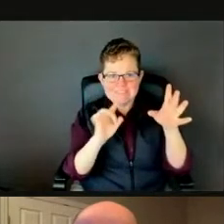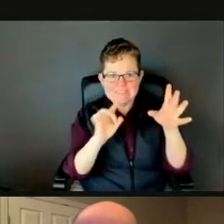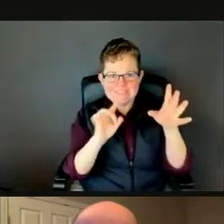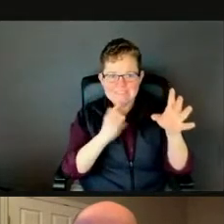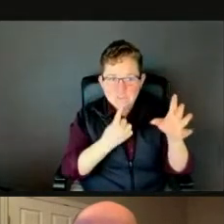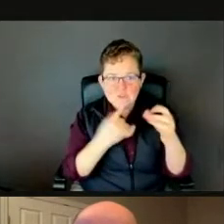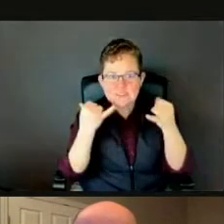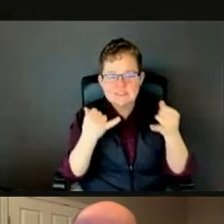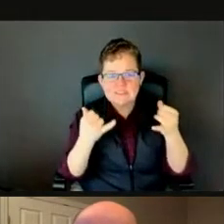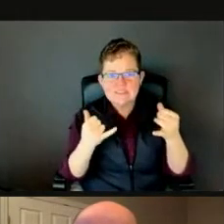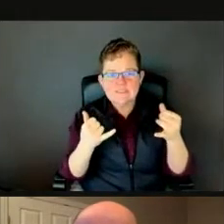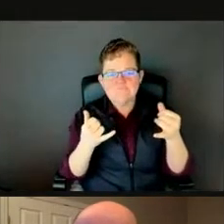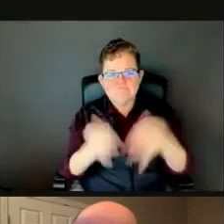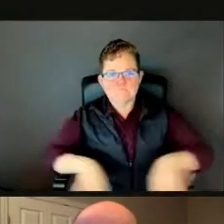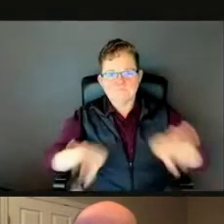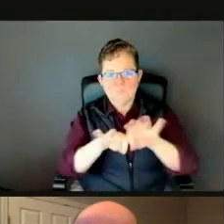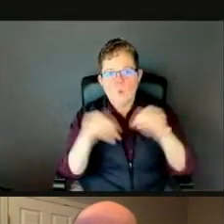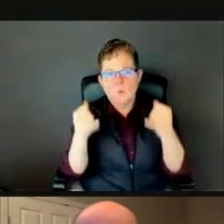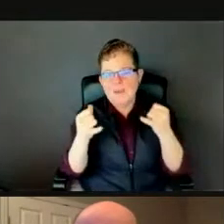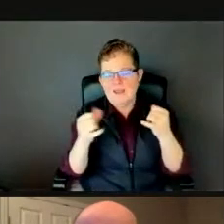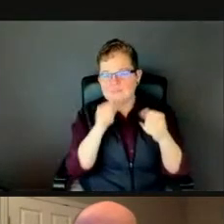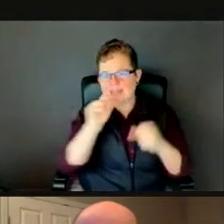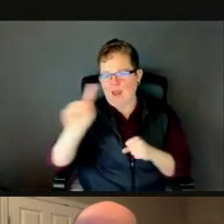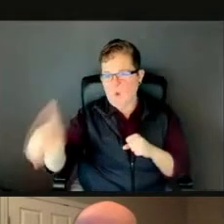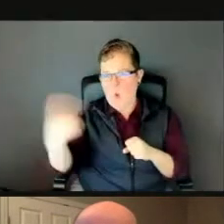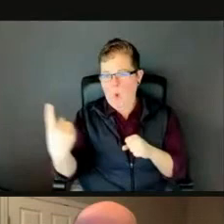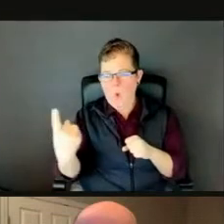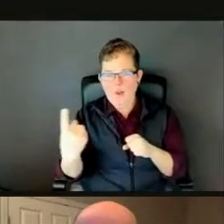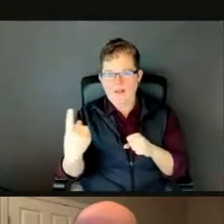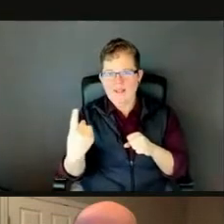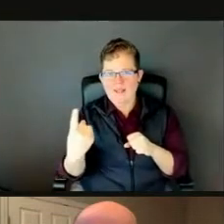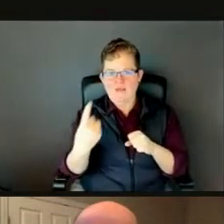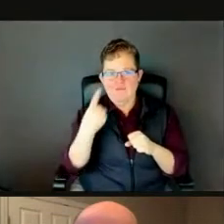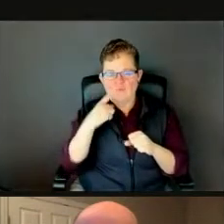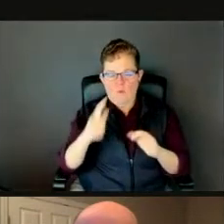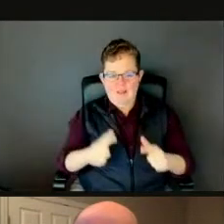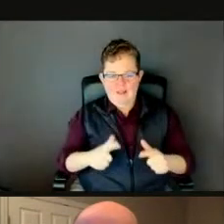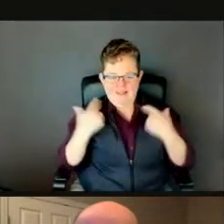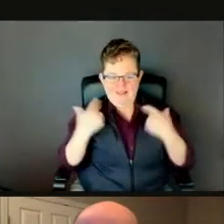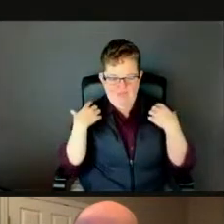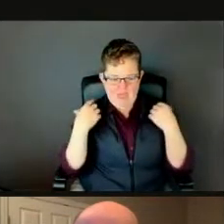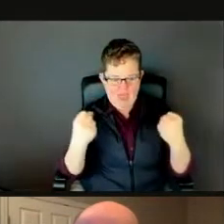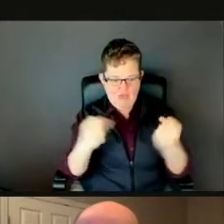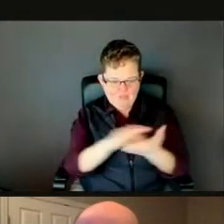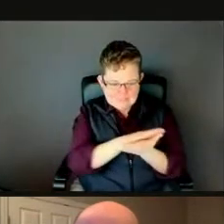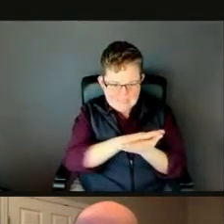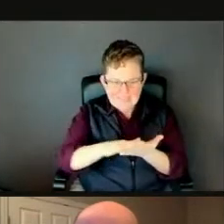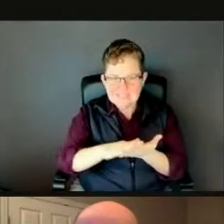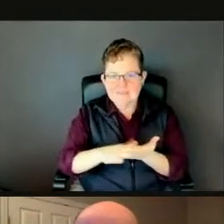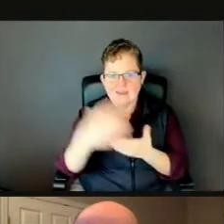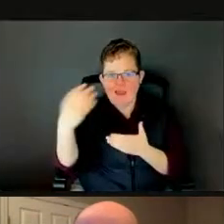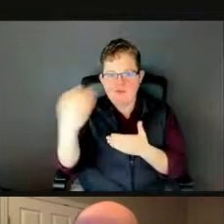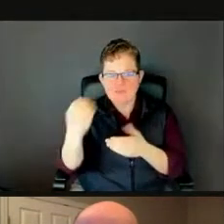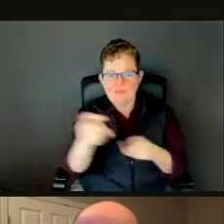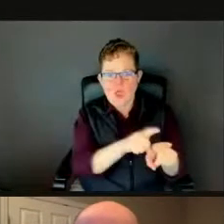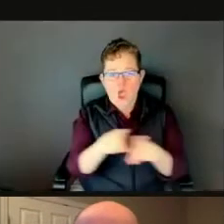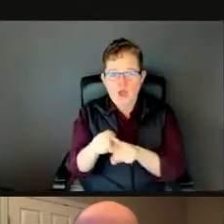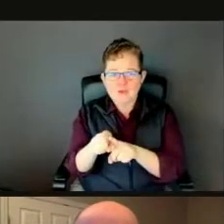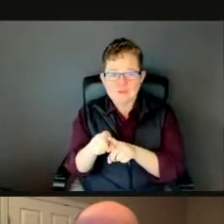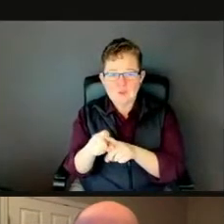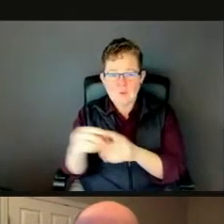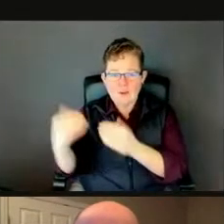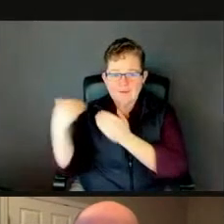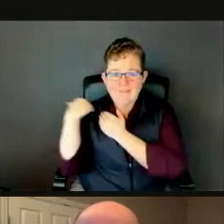point. It's not only a situation for livability, health, and sanitation, but it's also a bit of an